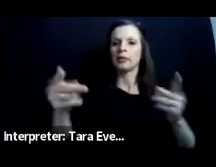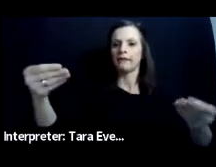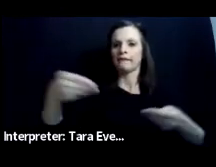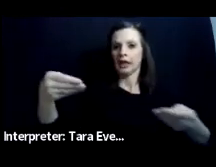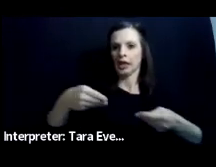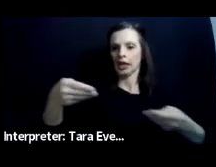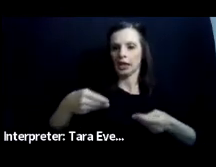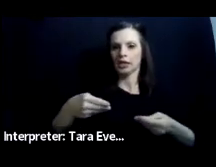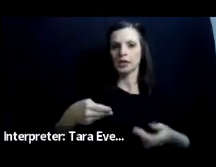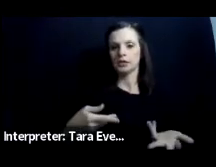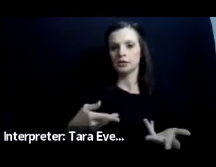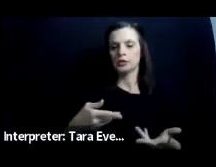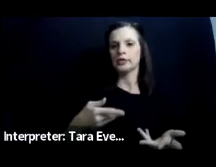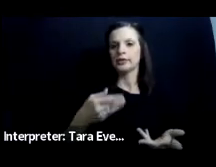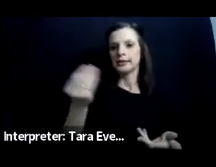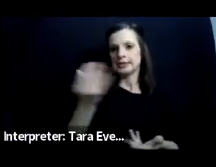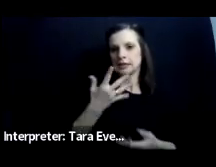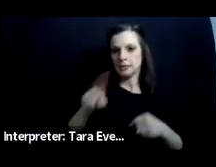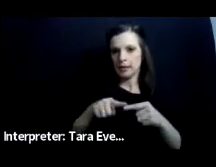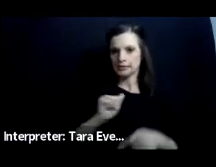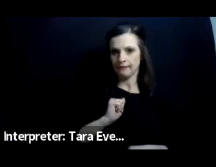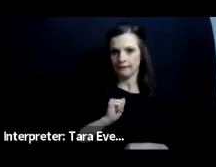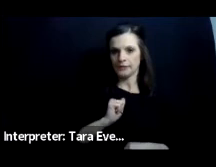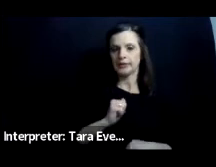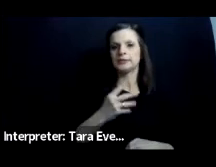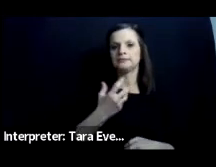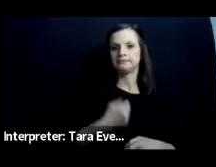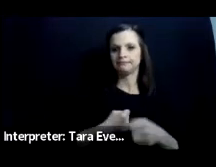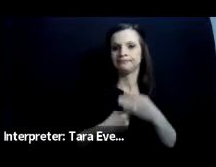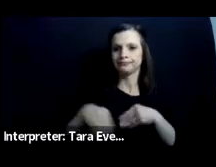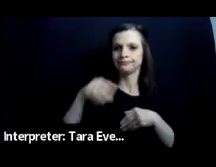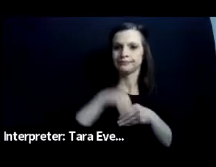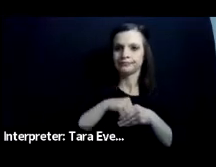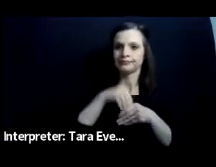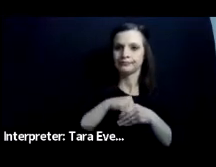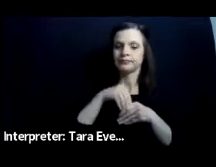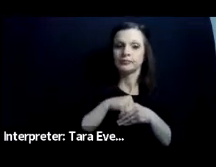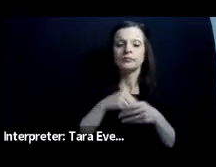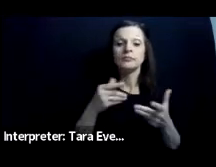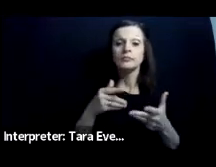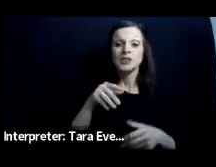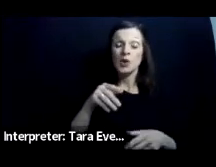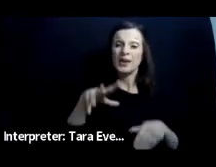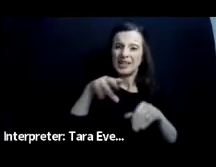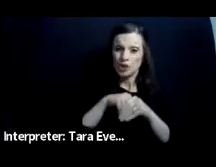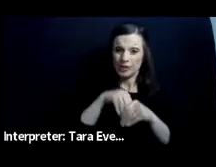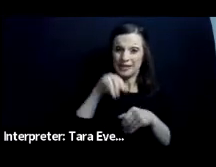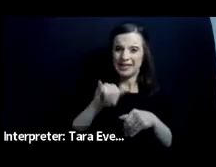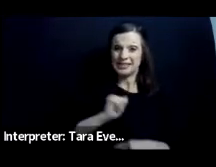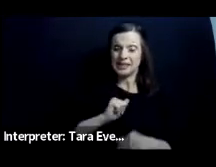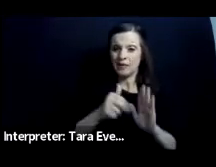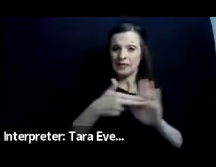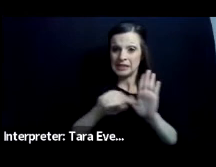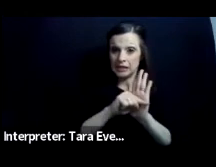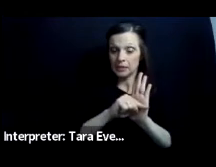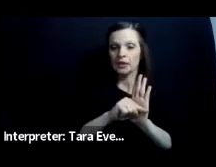says about themselves, okay? And the deal is that right there, internalizing that self-stigma is one of the things that prevents